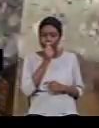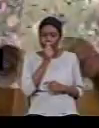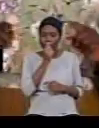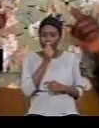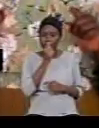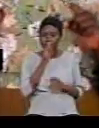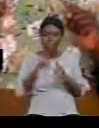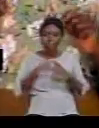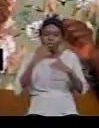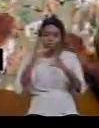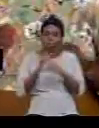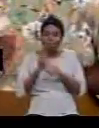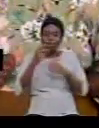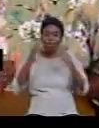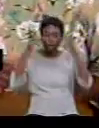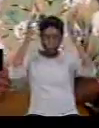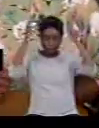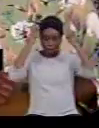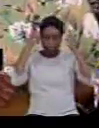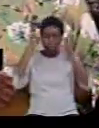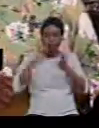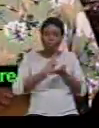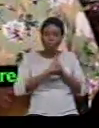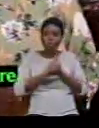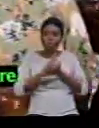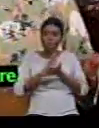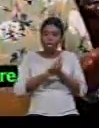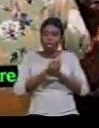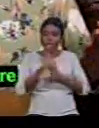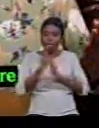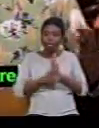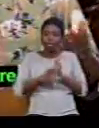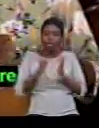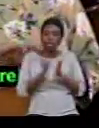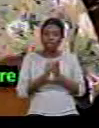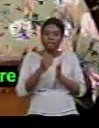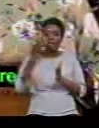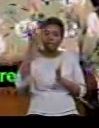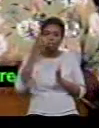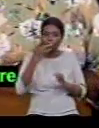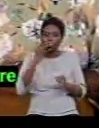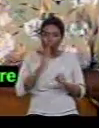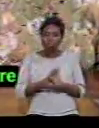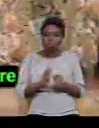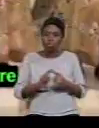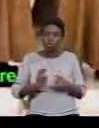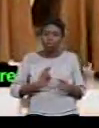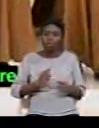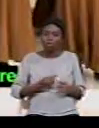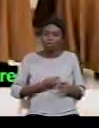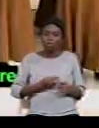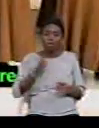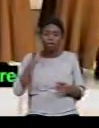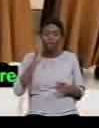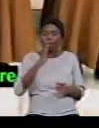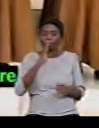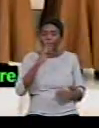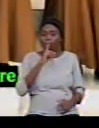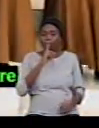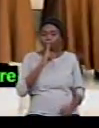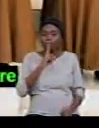endure, to receive the crown of righteousness God's promise to us. We'll be